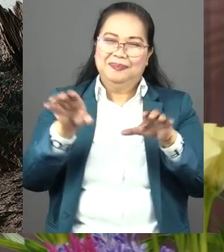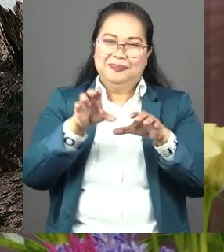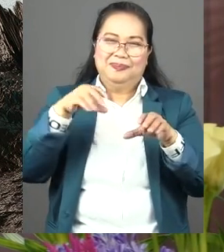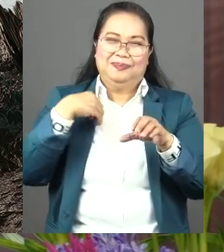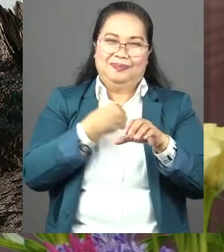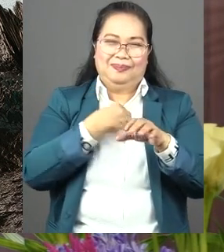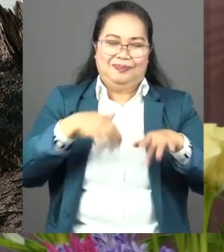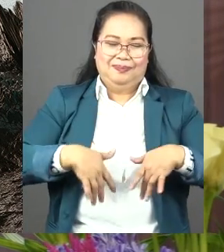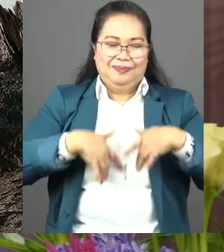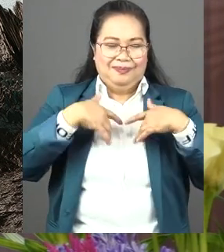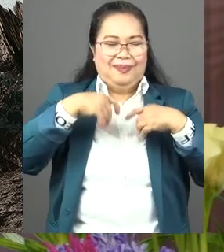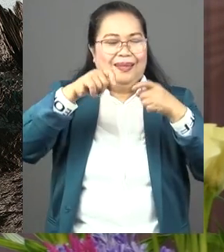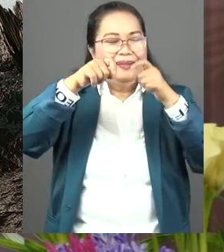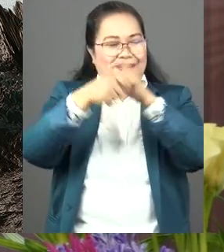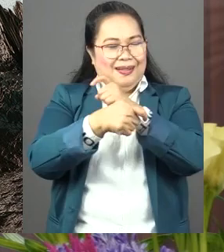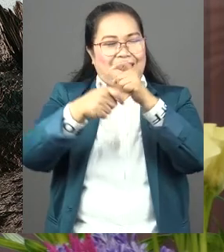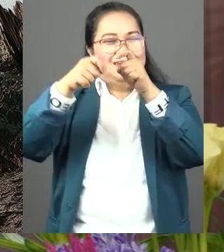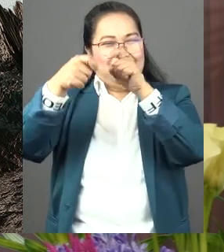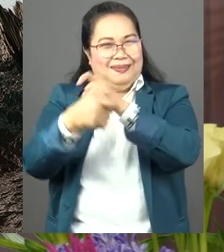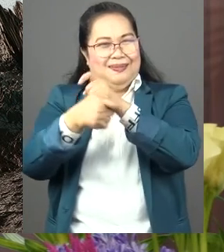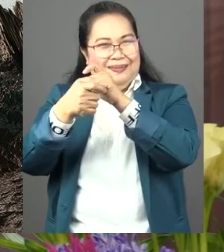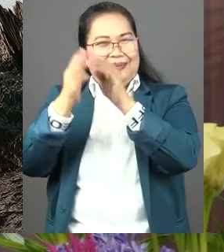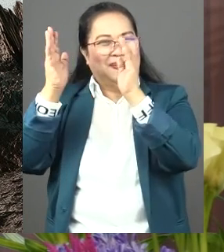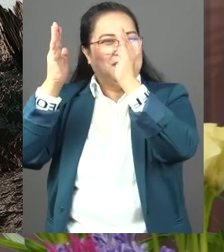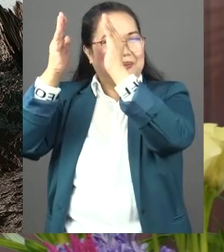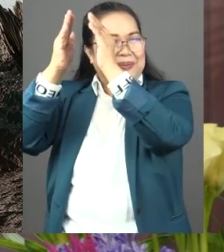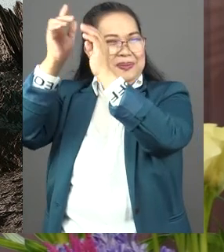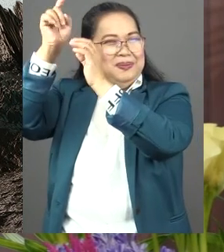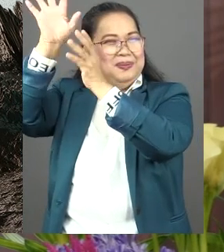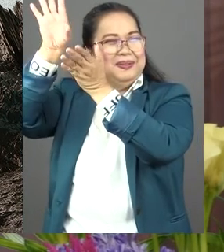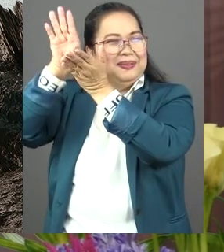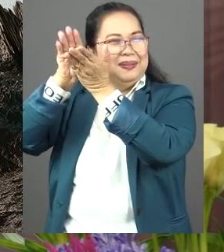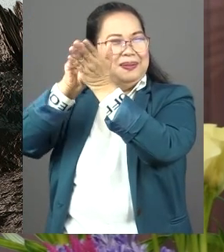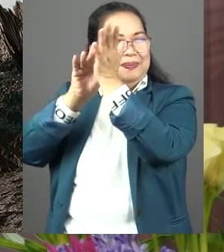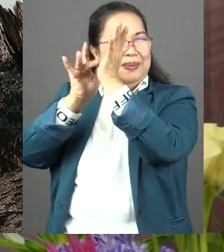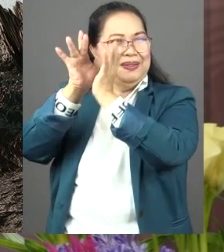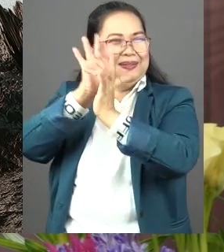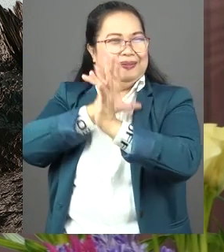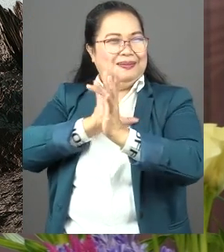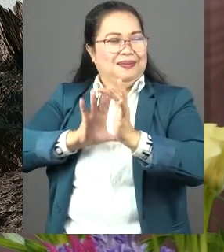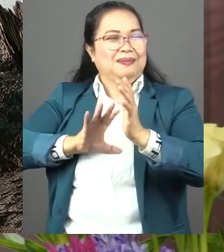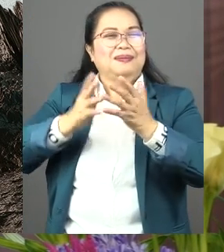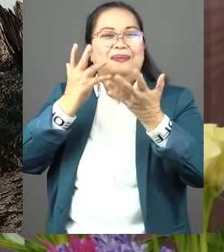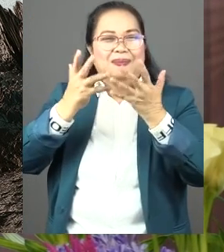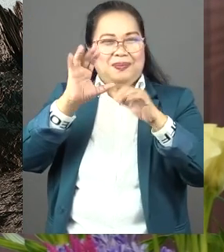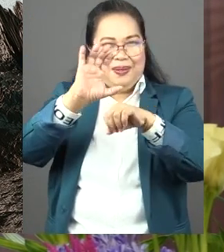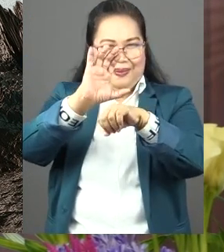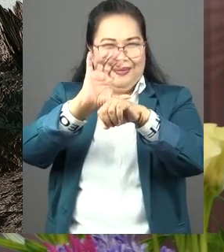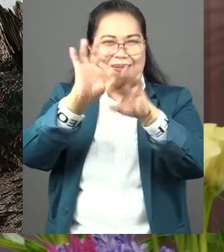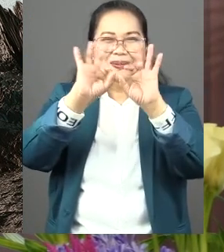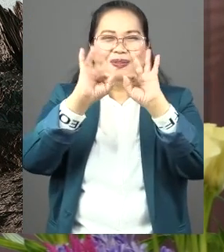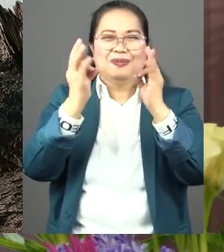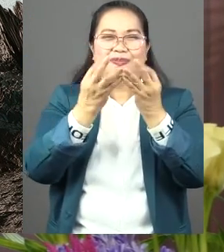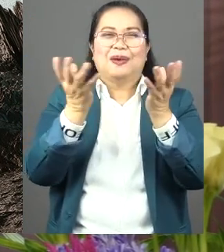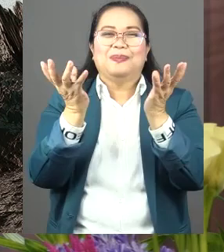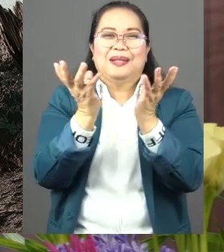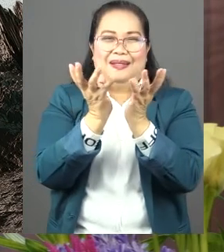lives, changing us more in the image of Christ. And Father, may this church family